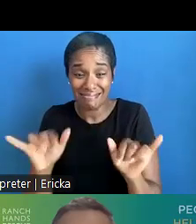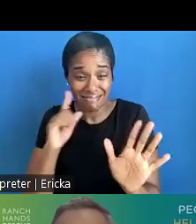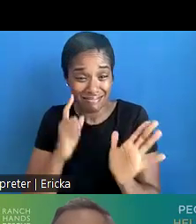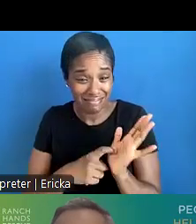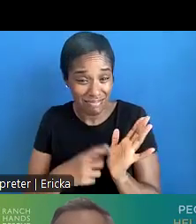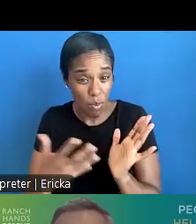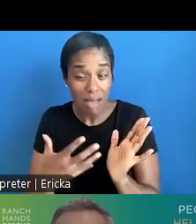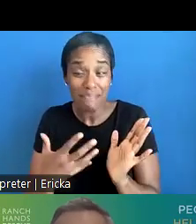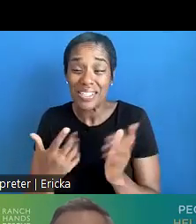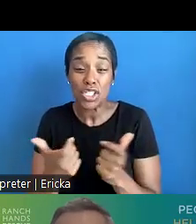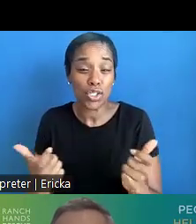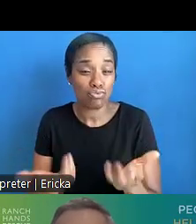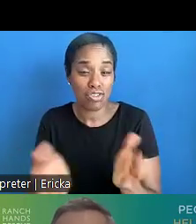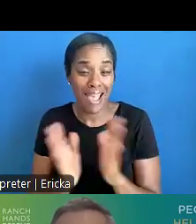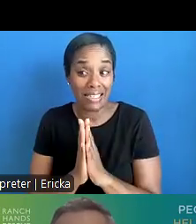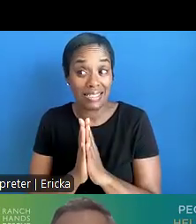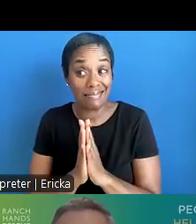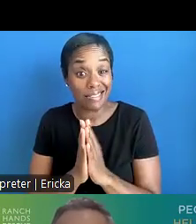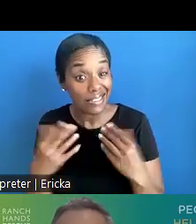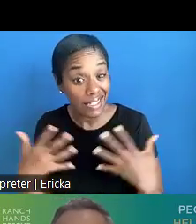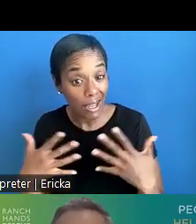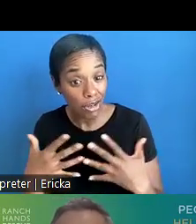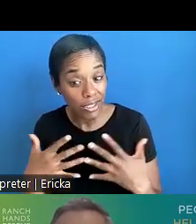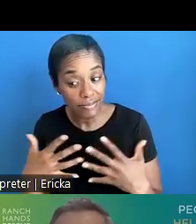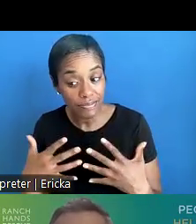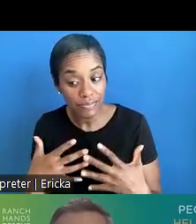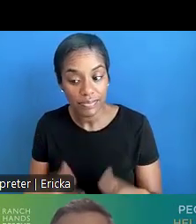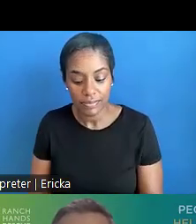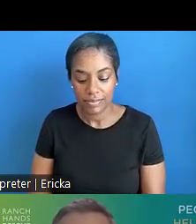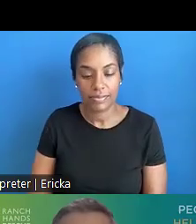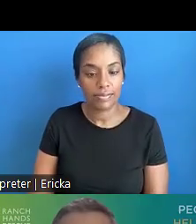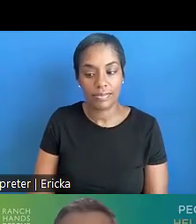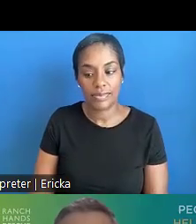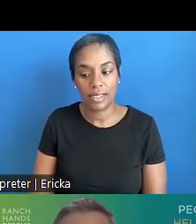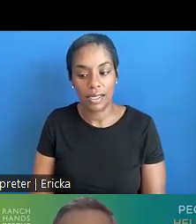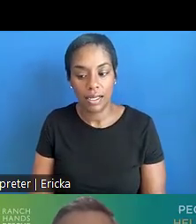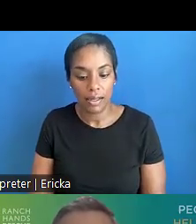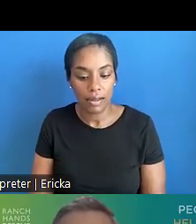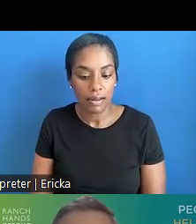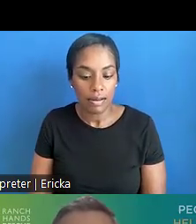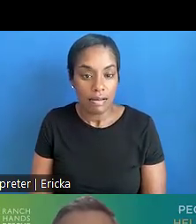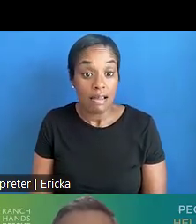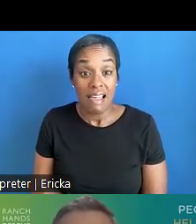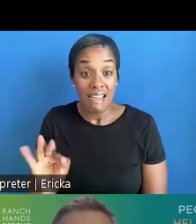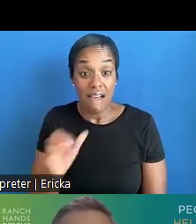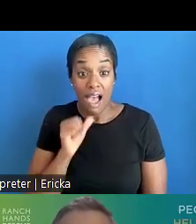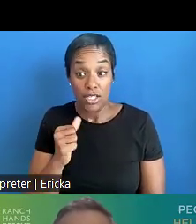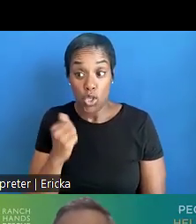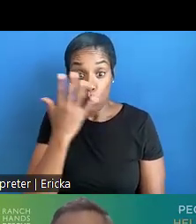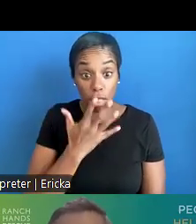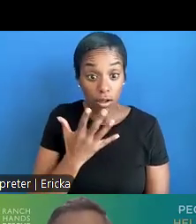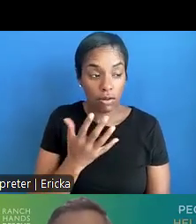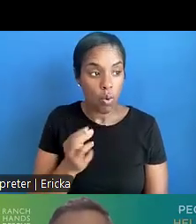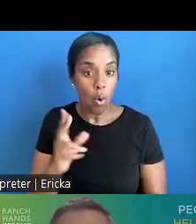a big ask and it's a scary ask. And especially when I don't look or sound like the survivor, it's even